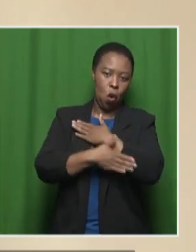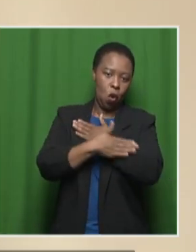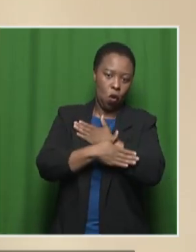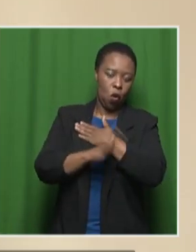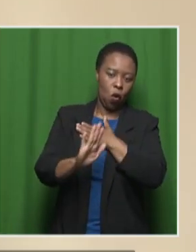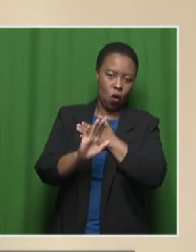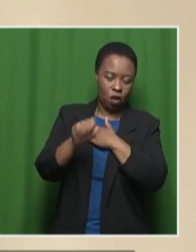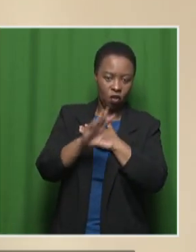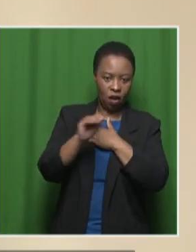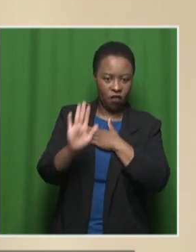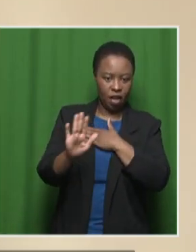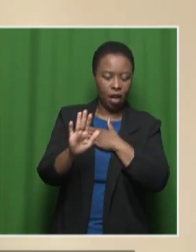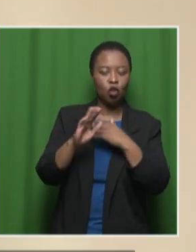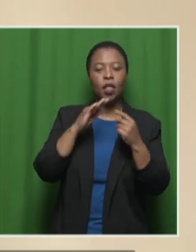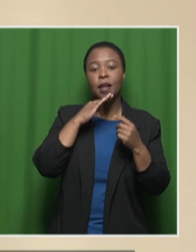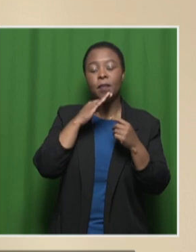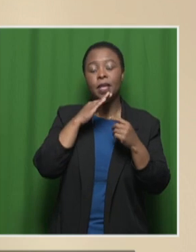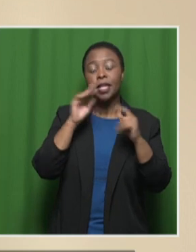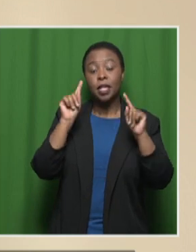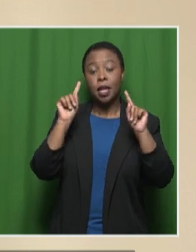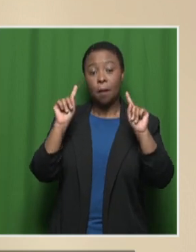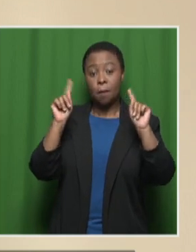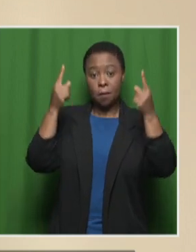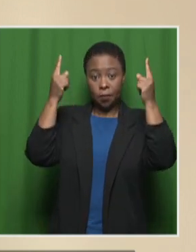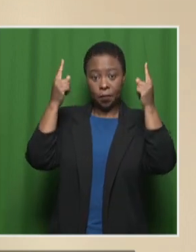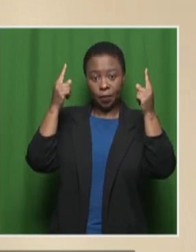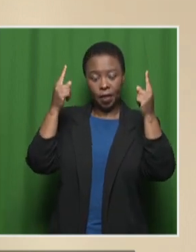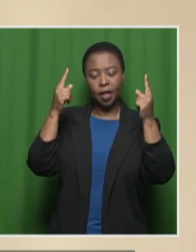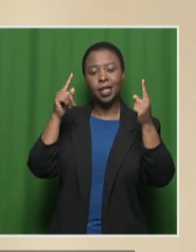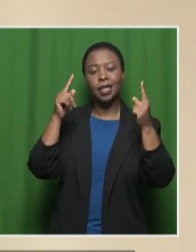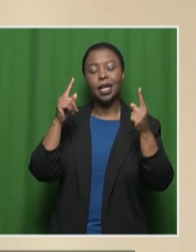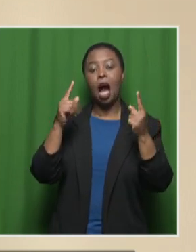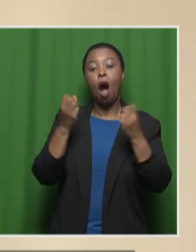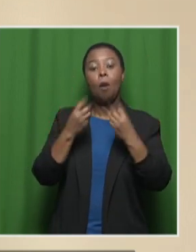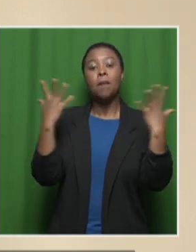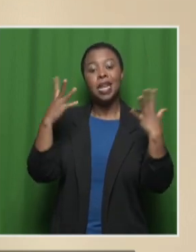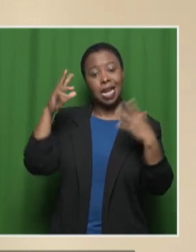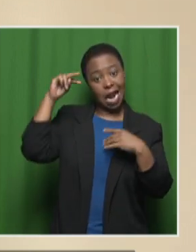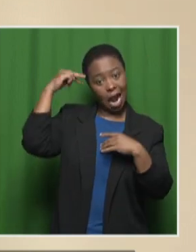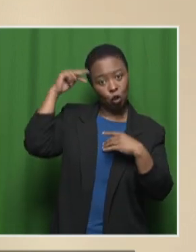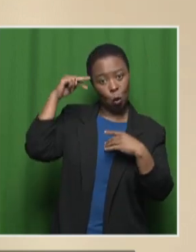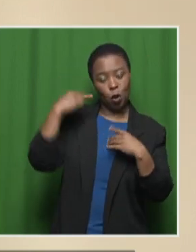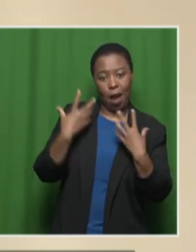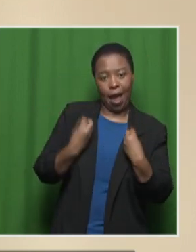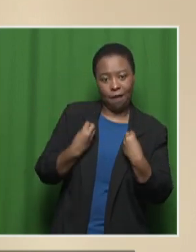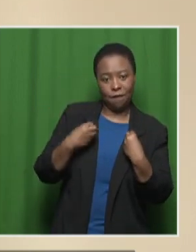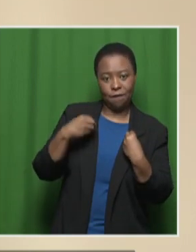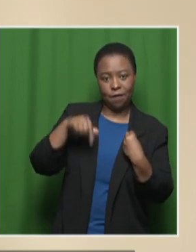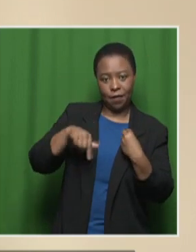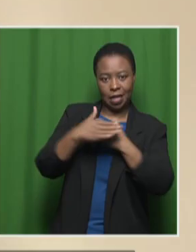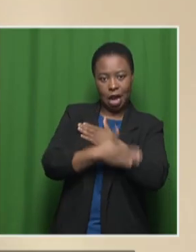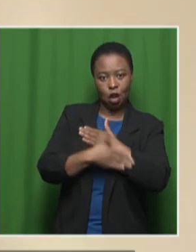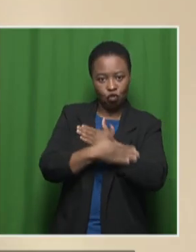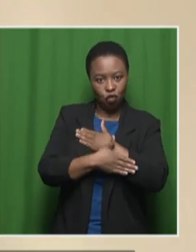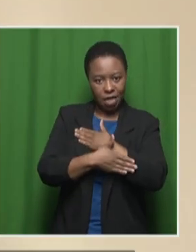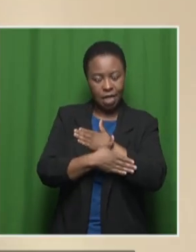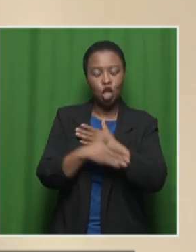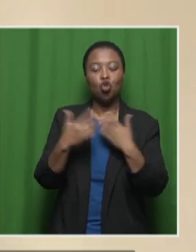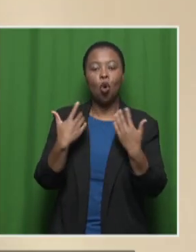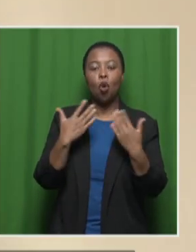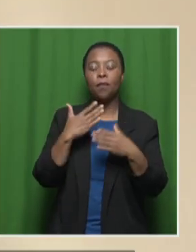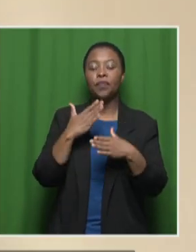that prosperity is a function of the number of graduates that we have in this country. And the number of graduates is then a function of two things.